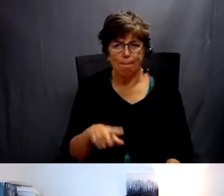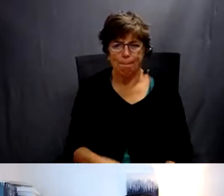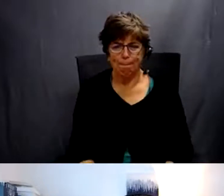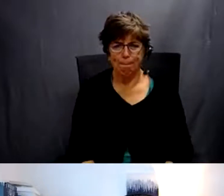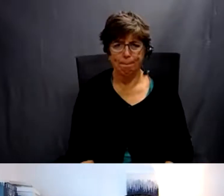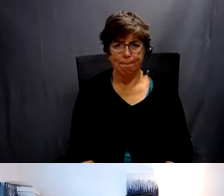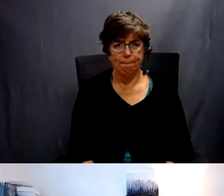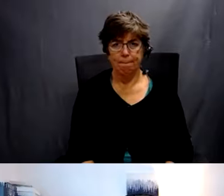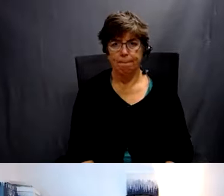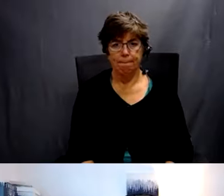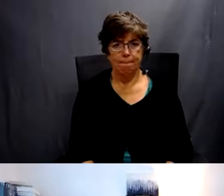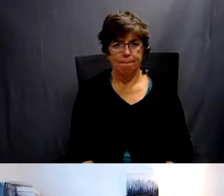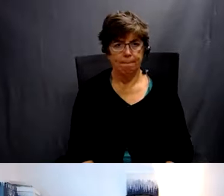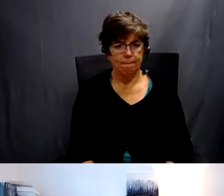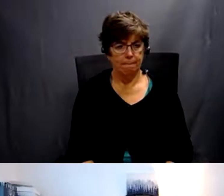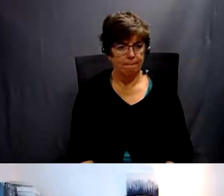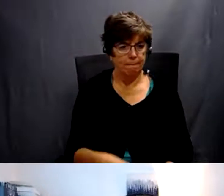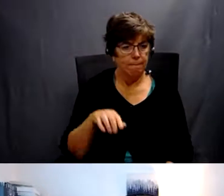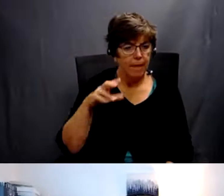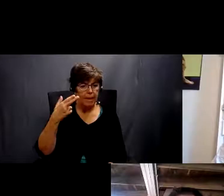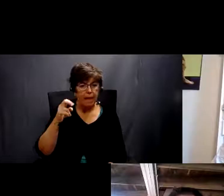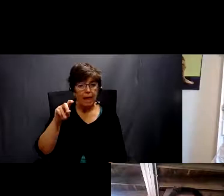For me, it's reaching out to other